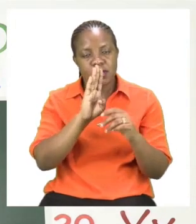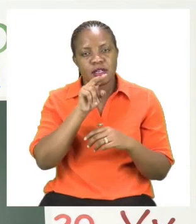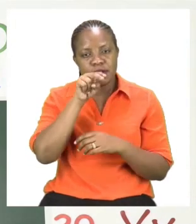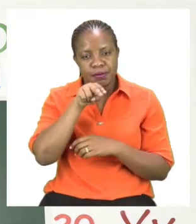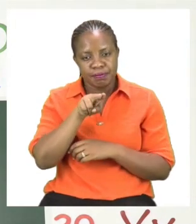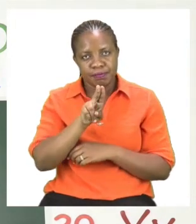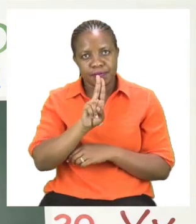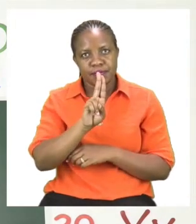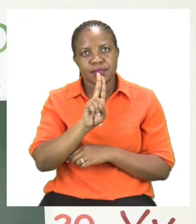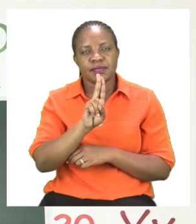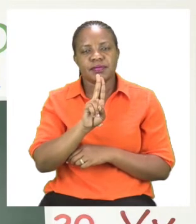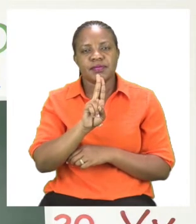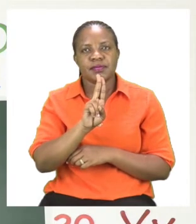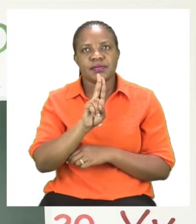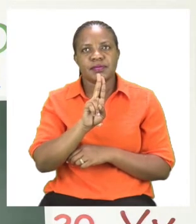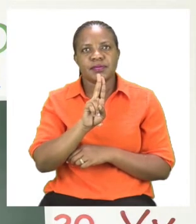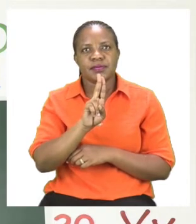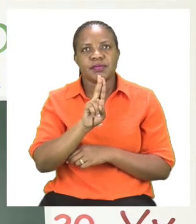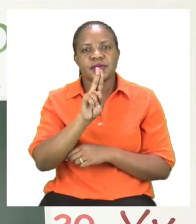an N.